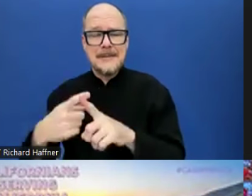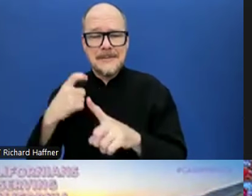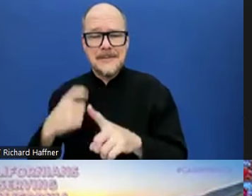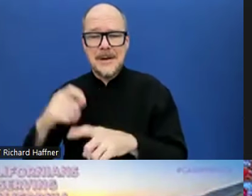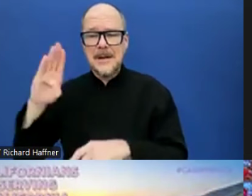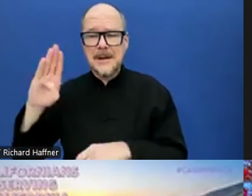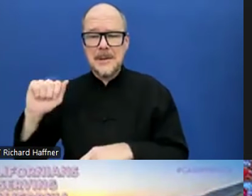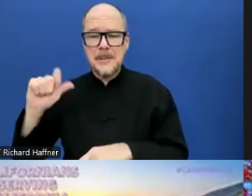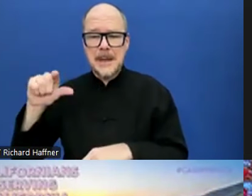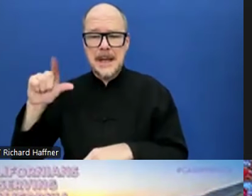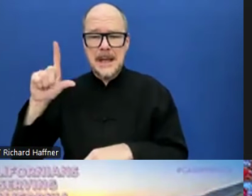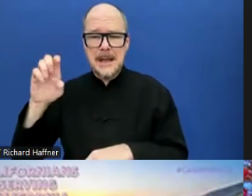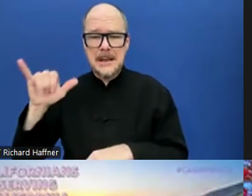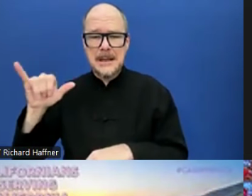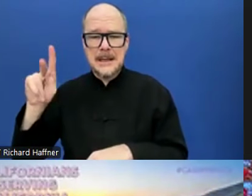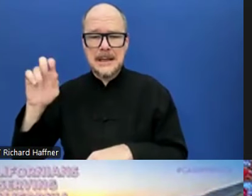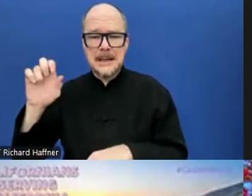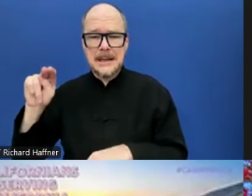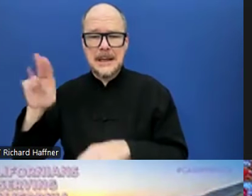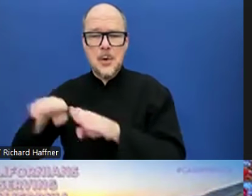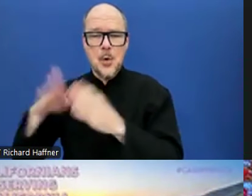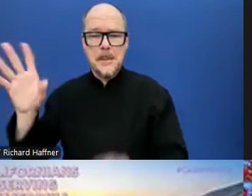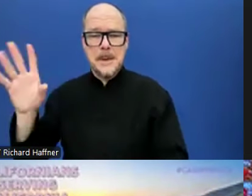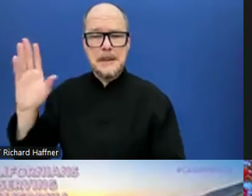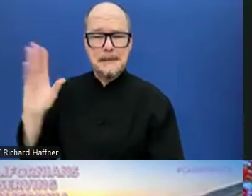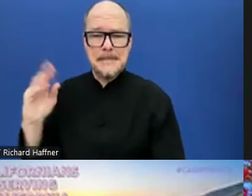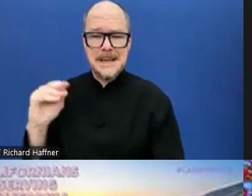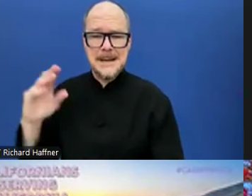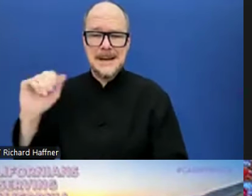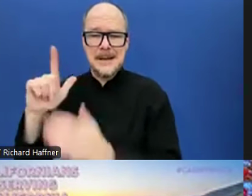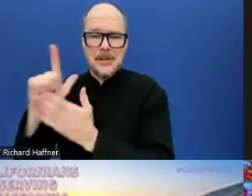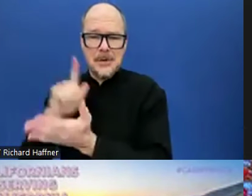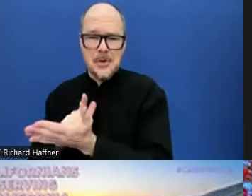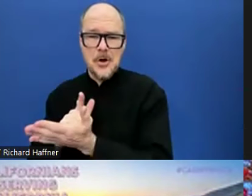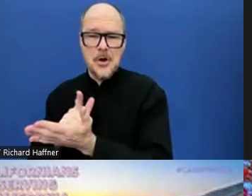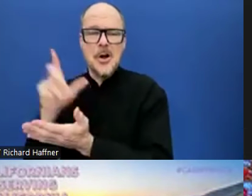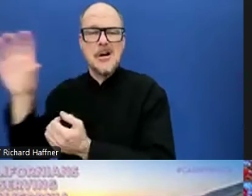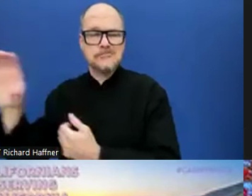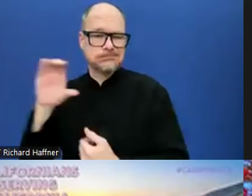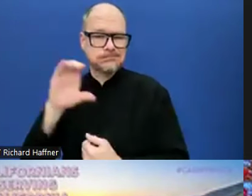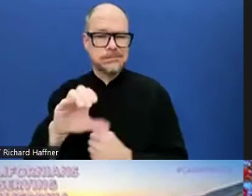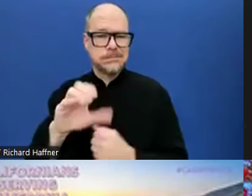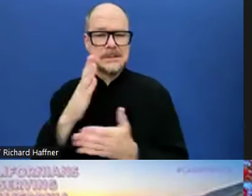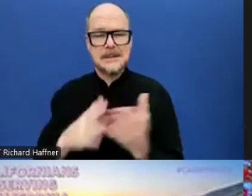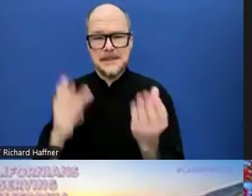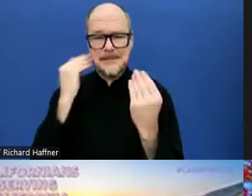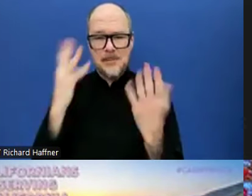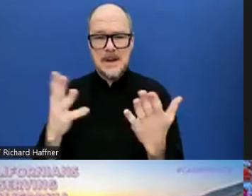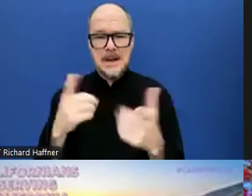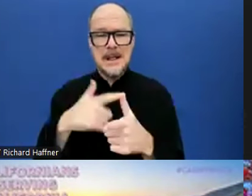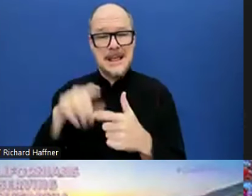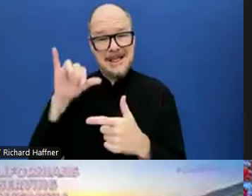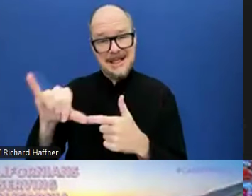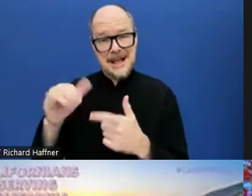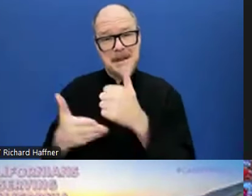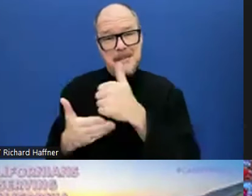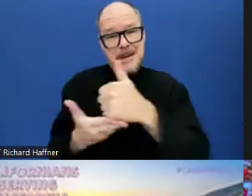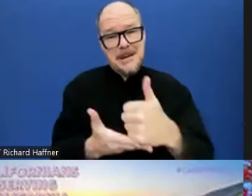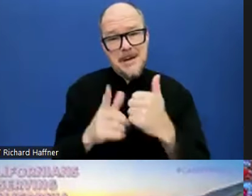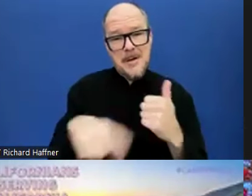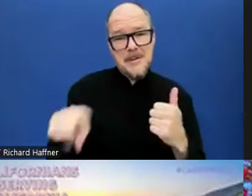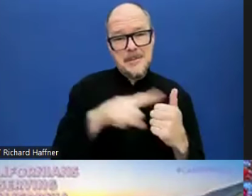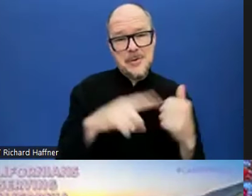Open Meeting Act that OAH thought might be helpful to help you in deciding, again, whether you feel you can create a subcommittee. And